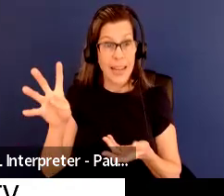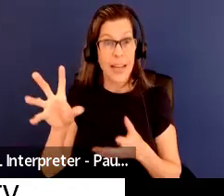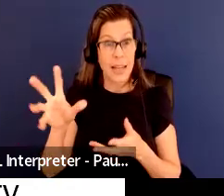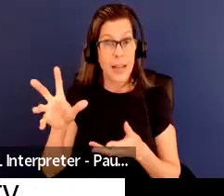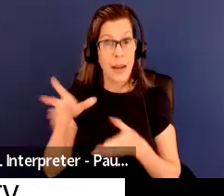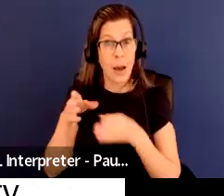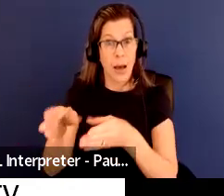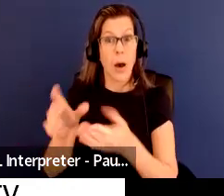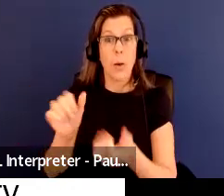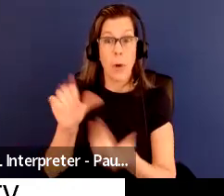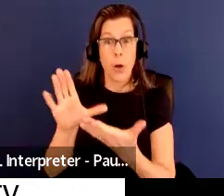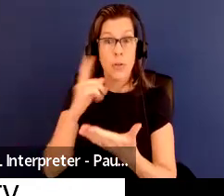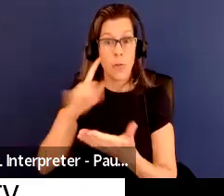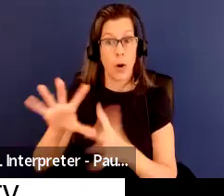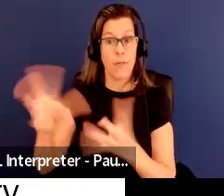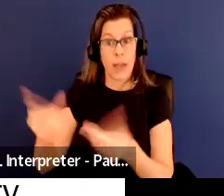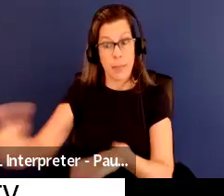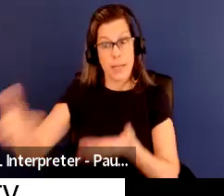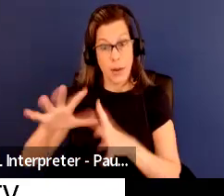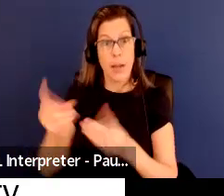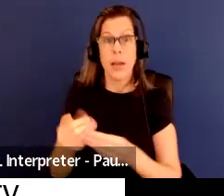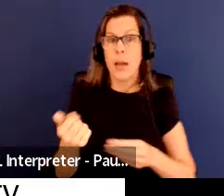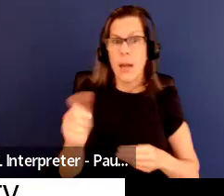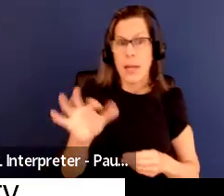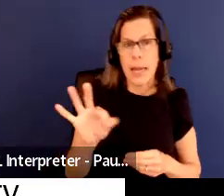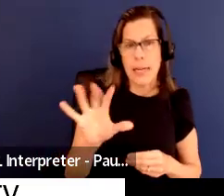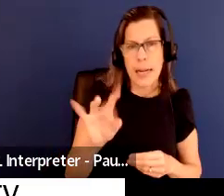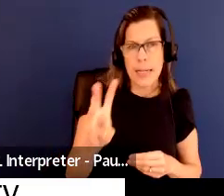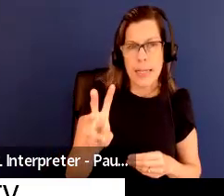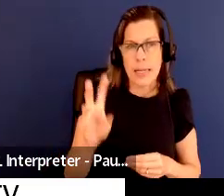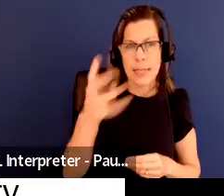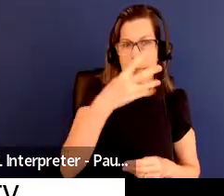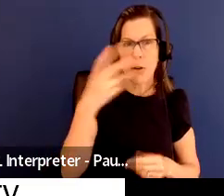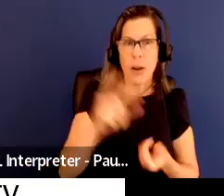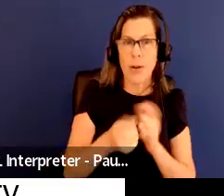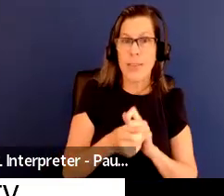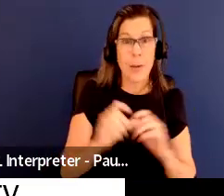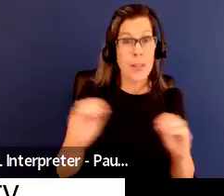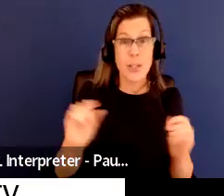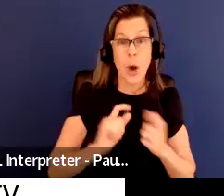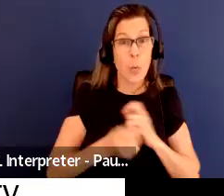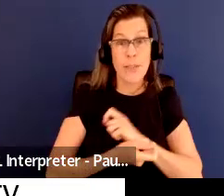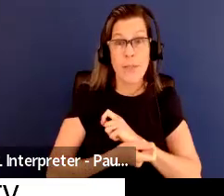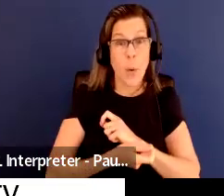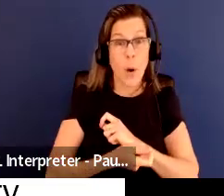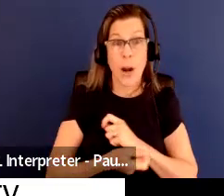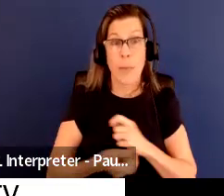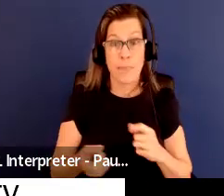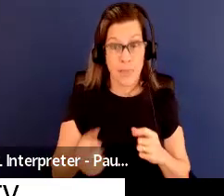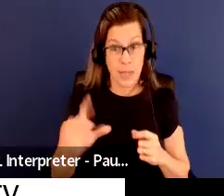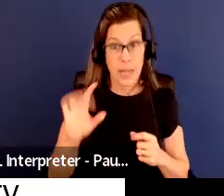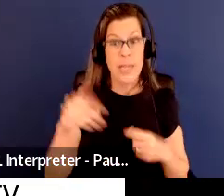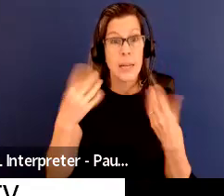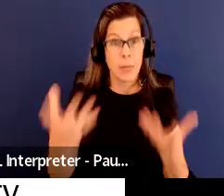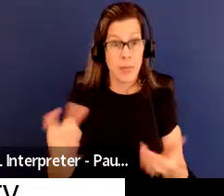families. But in 1986, even though it's called immigration reform, there was no reform. It did